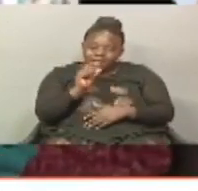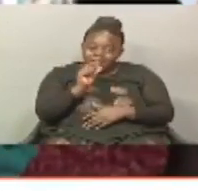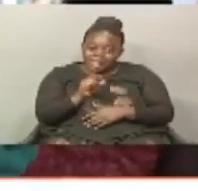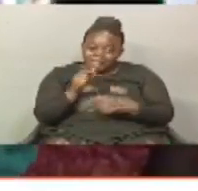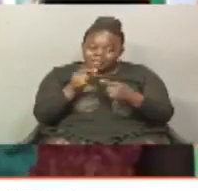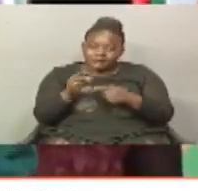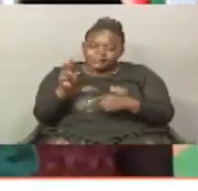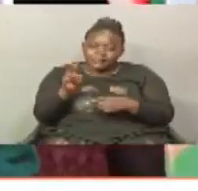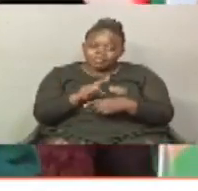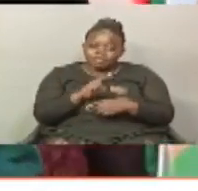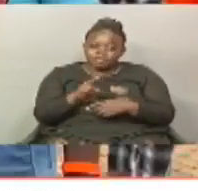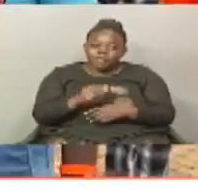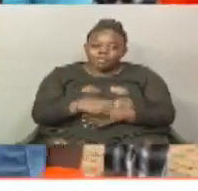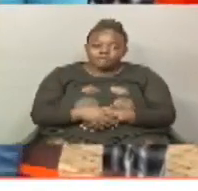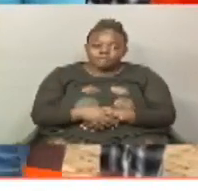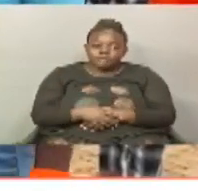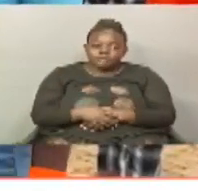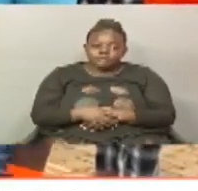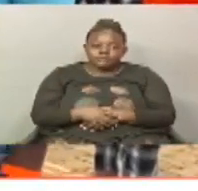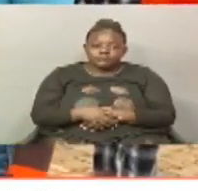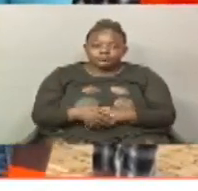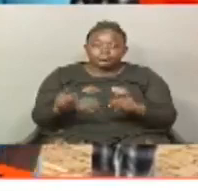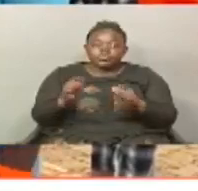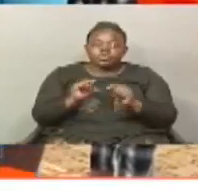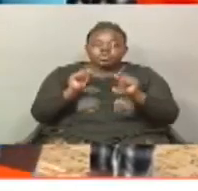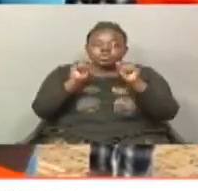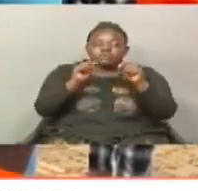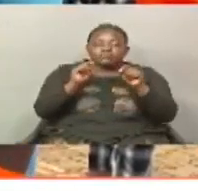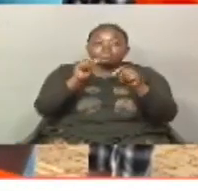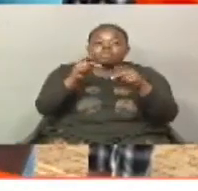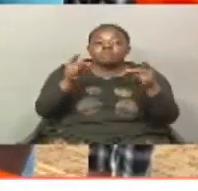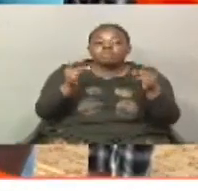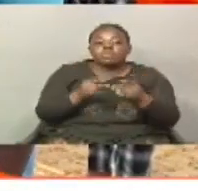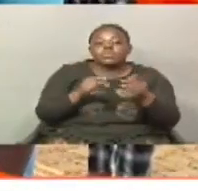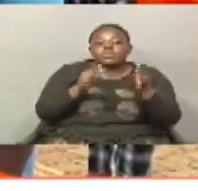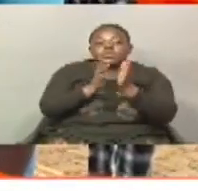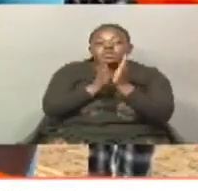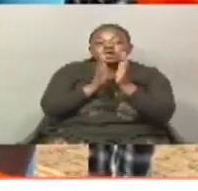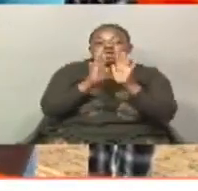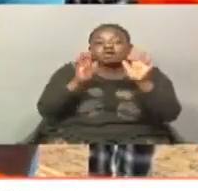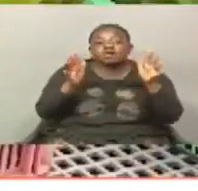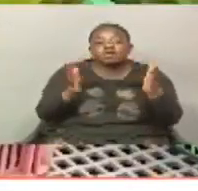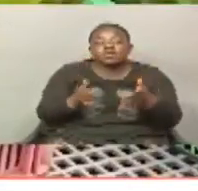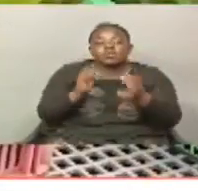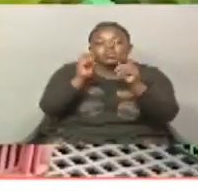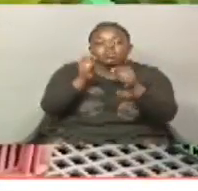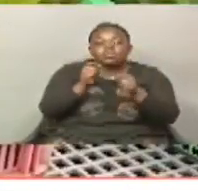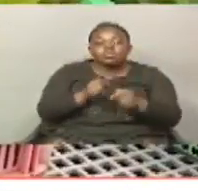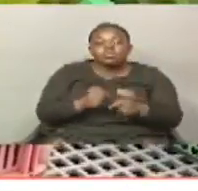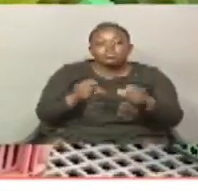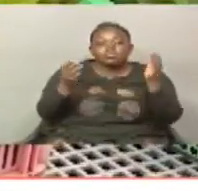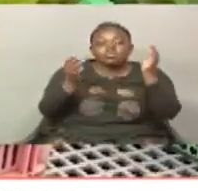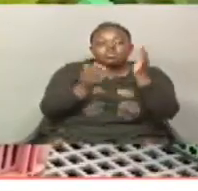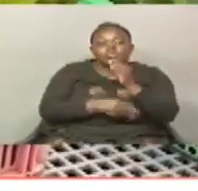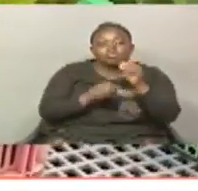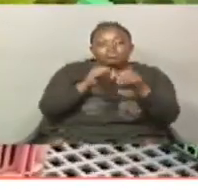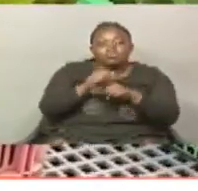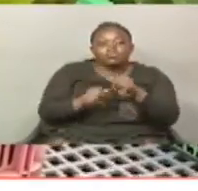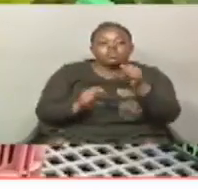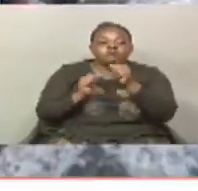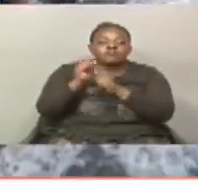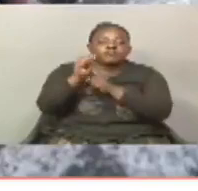ne nga keefaananyirizaako bwe kati. Obwedda abajja ku mutaala gwe nga banyonyola ku nnima y'ekibala kino ekikungulwa okumala